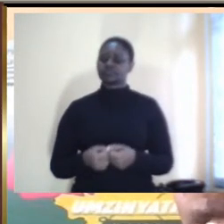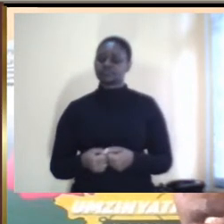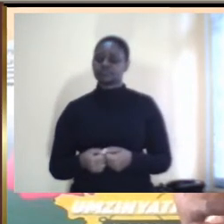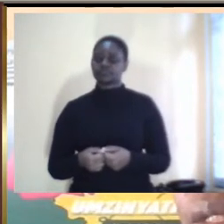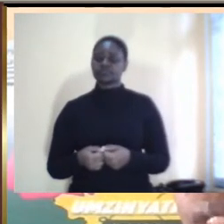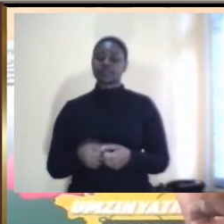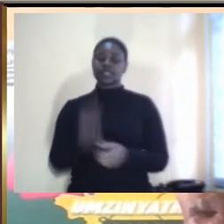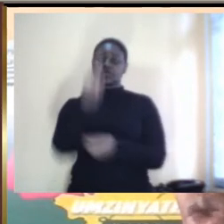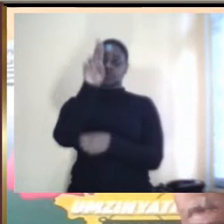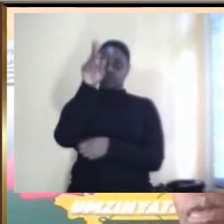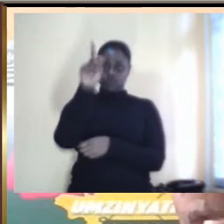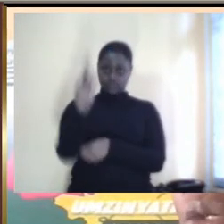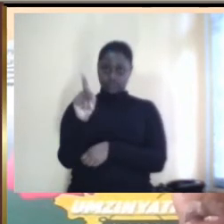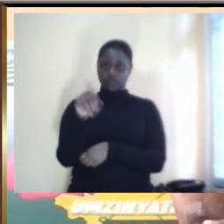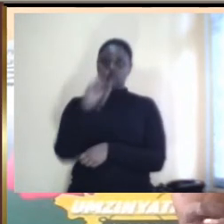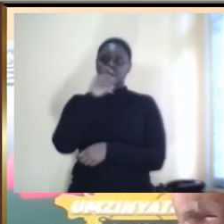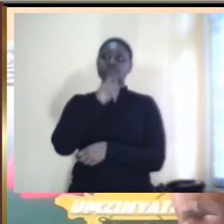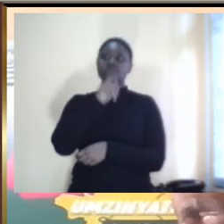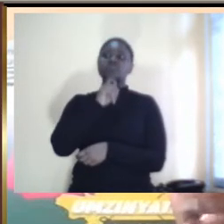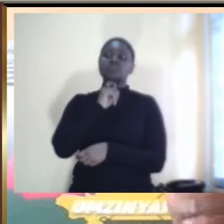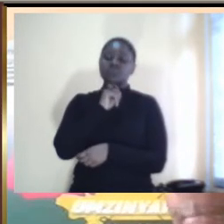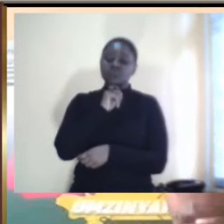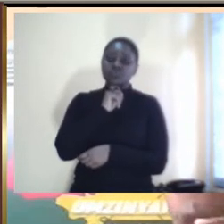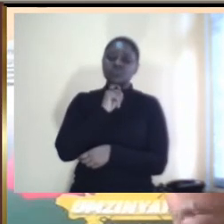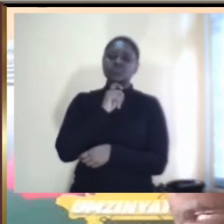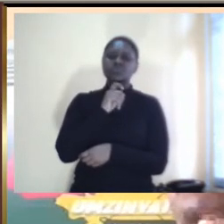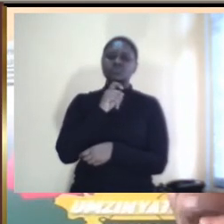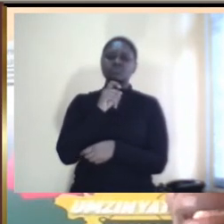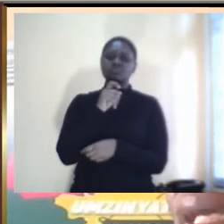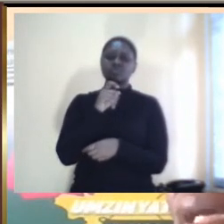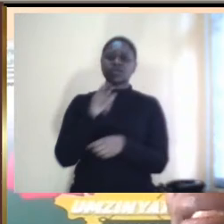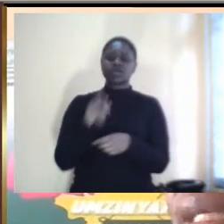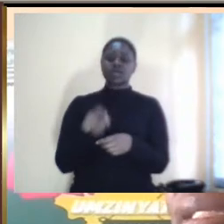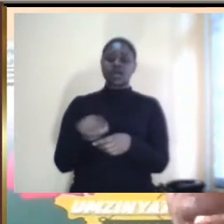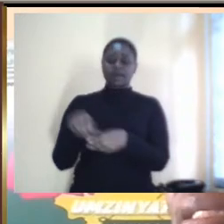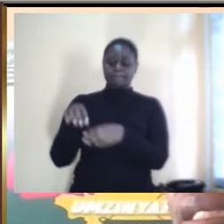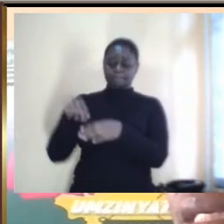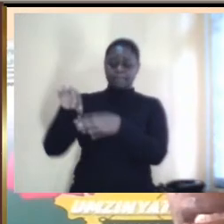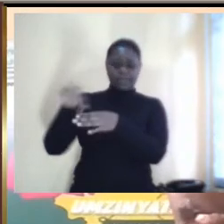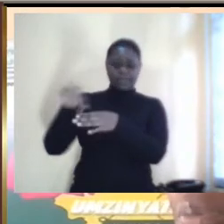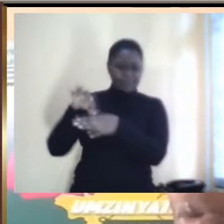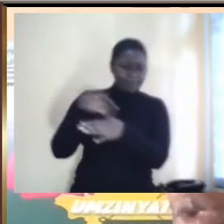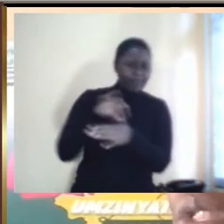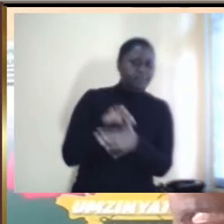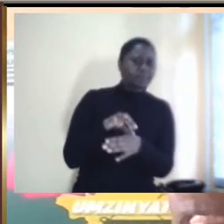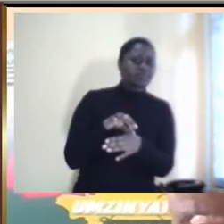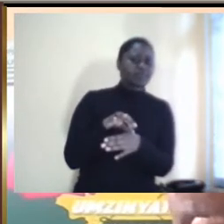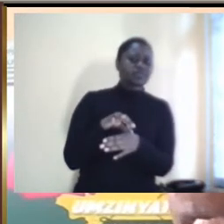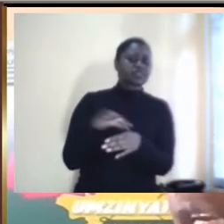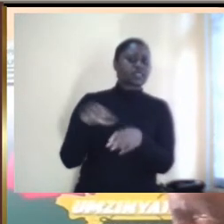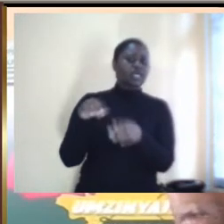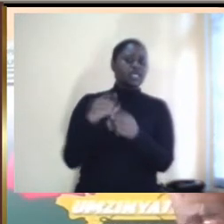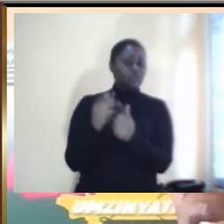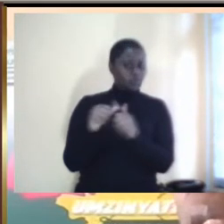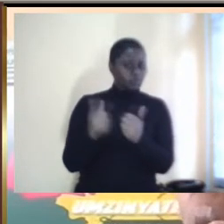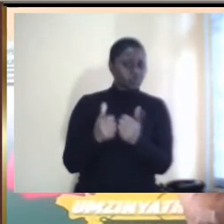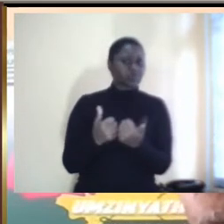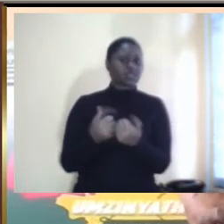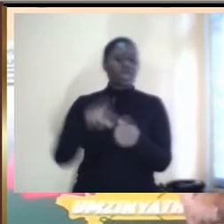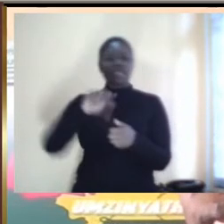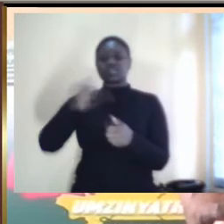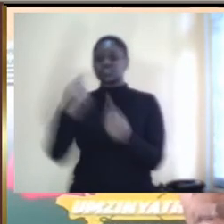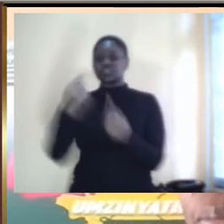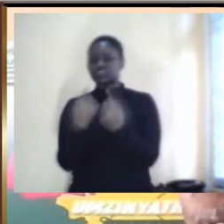the UK, the use of nitrogen fertilizer resulted in blue disease. Each of